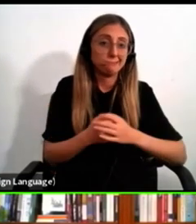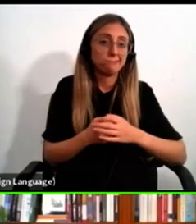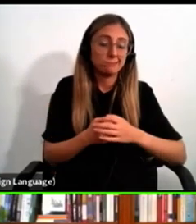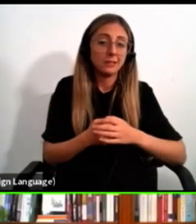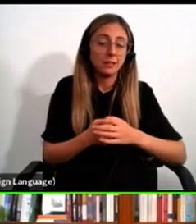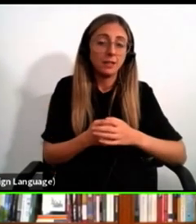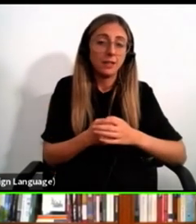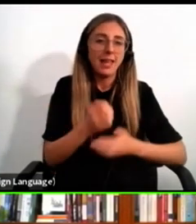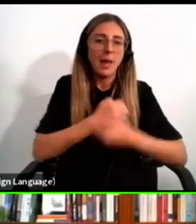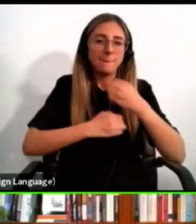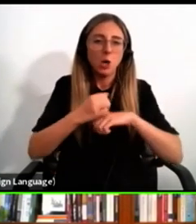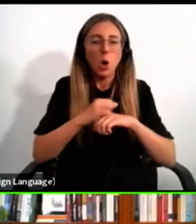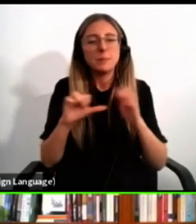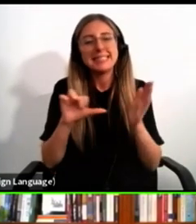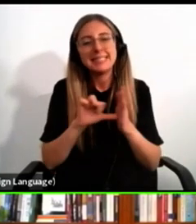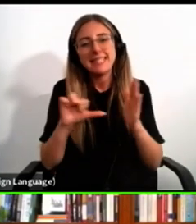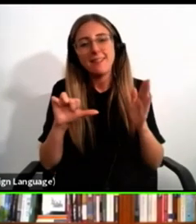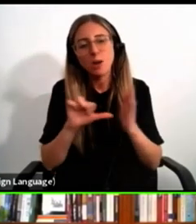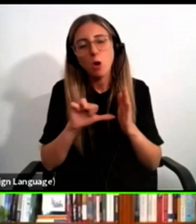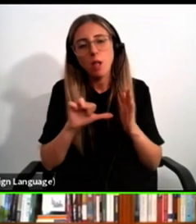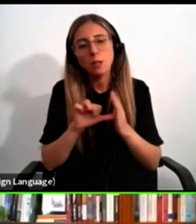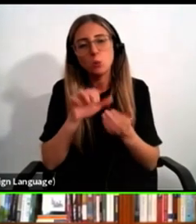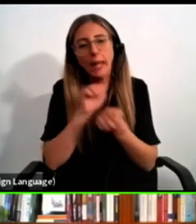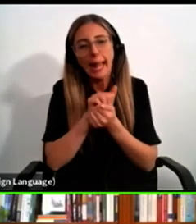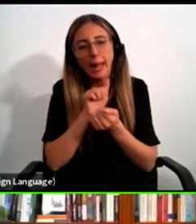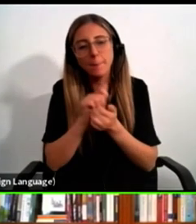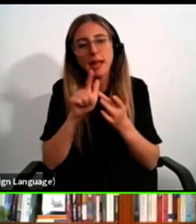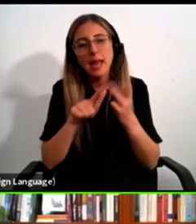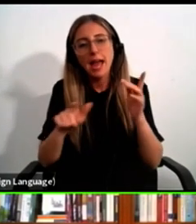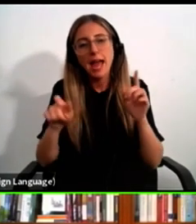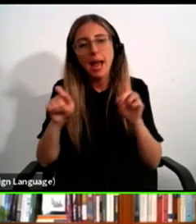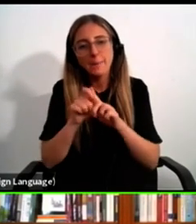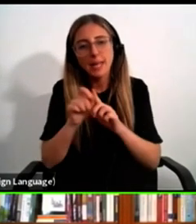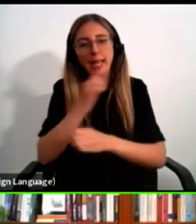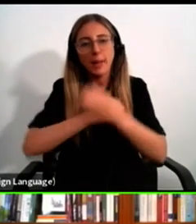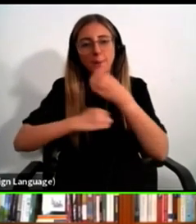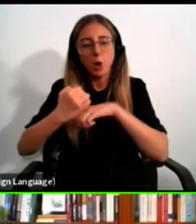it becomes difficult to take the IPs to commercialization.